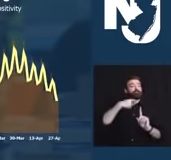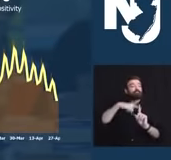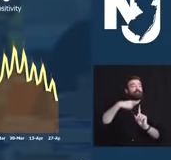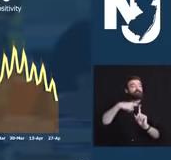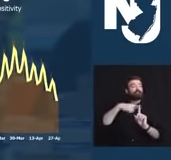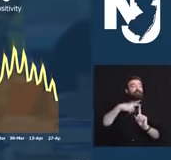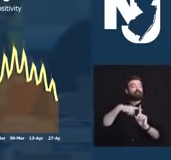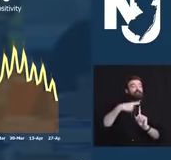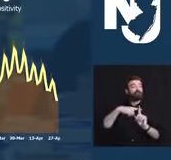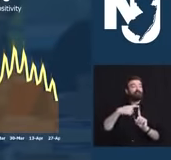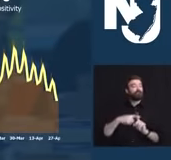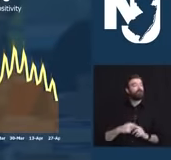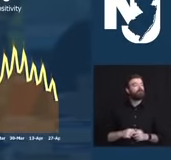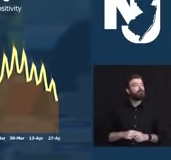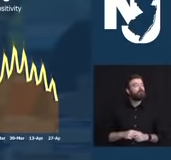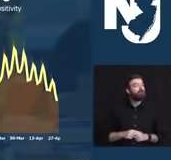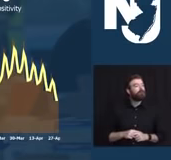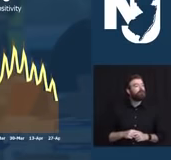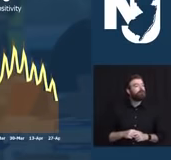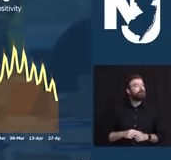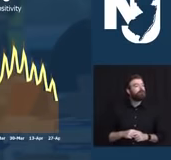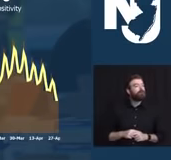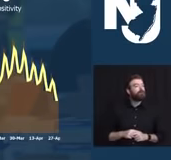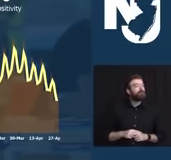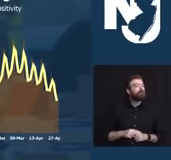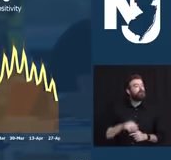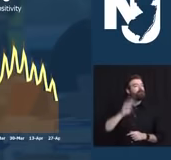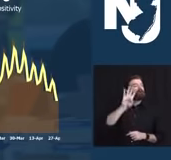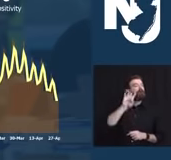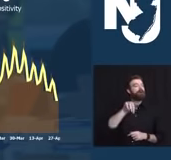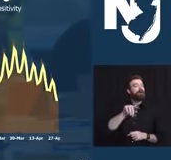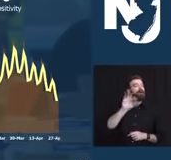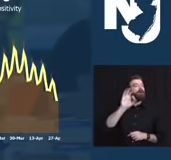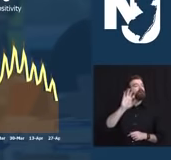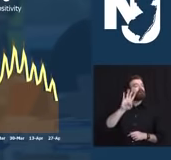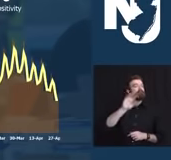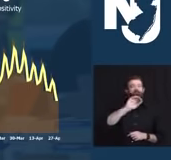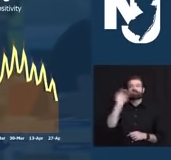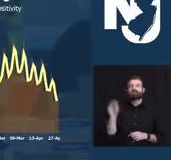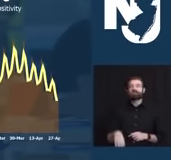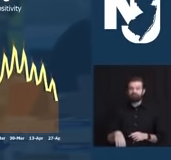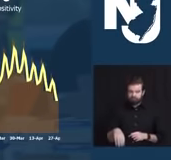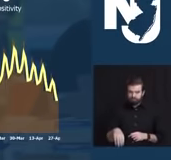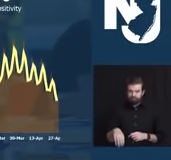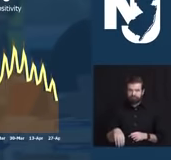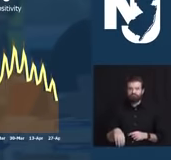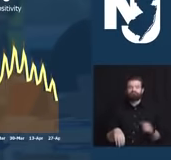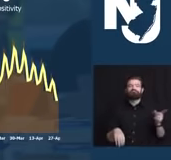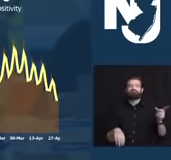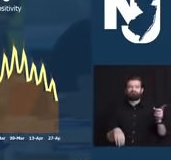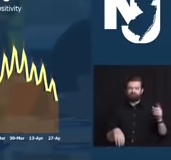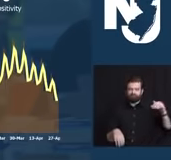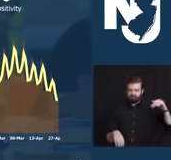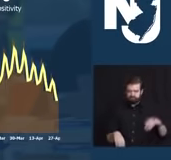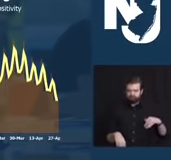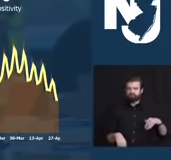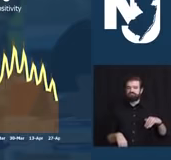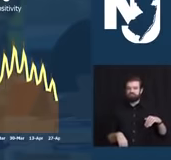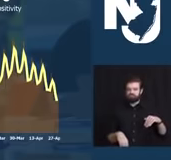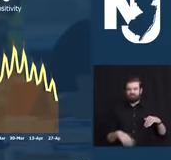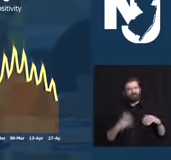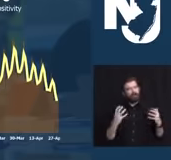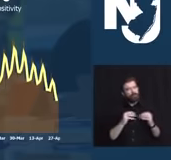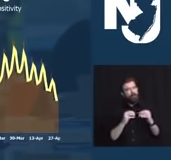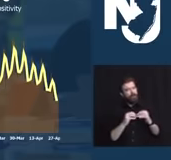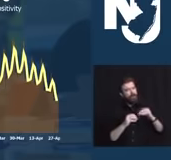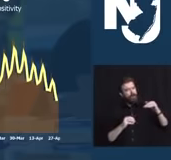35,761 recorded PCR tests was 4.94%. Again, not where we want it to be, but without question progress.